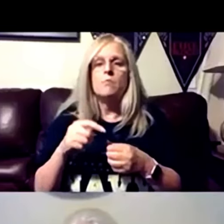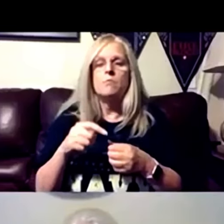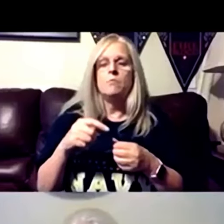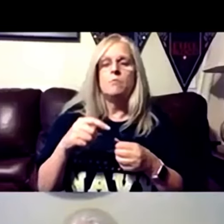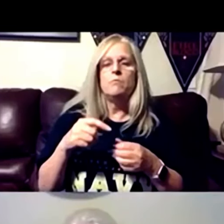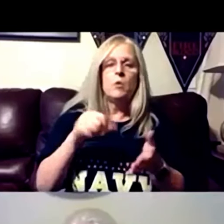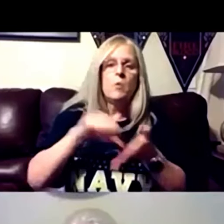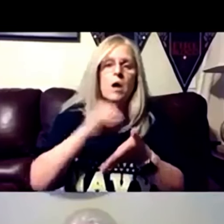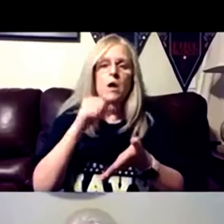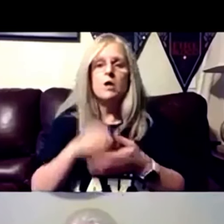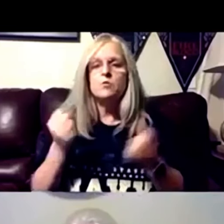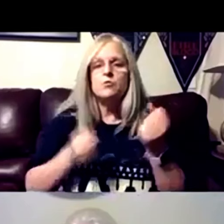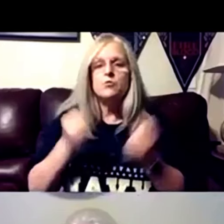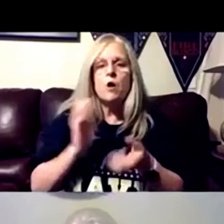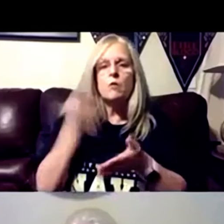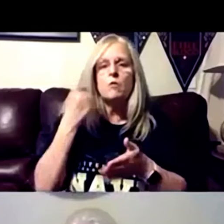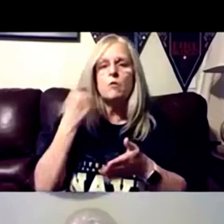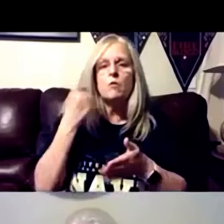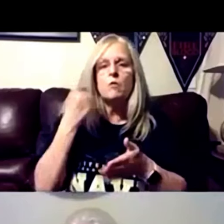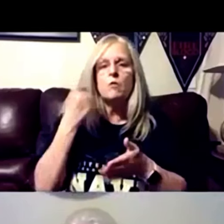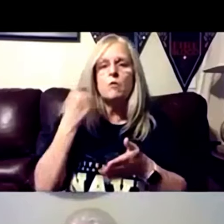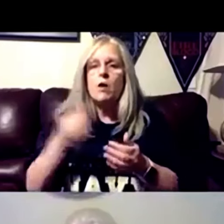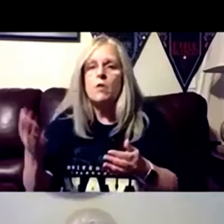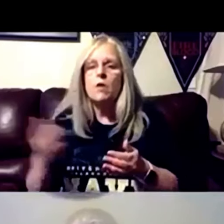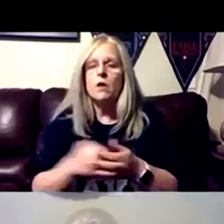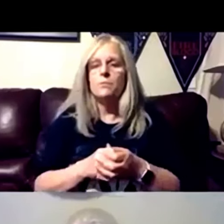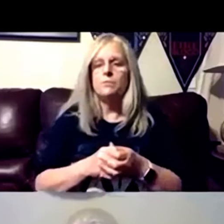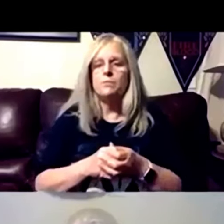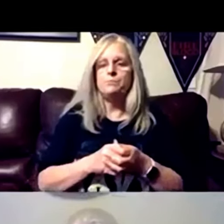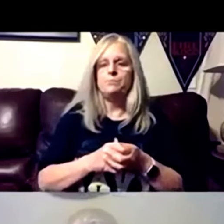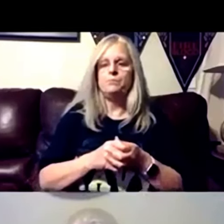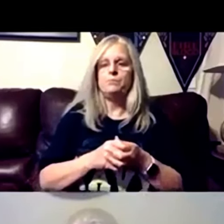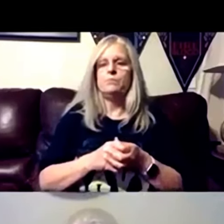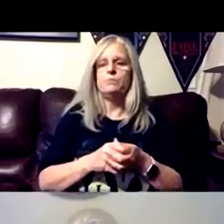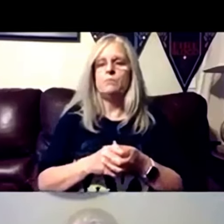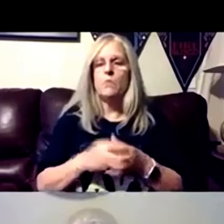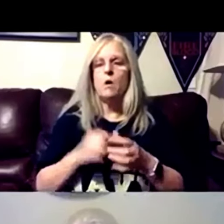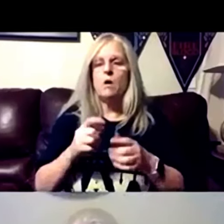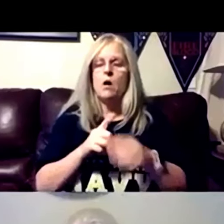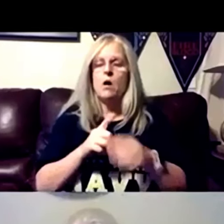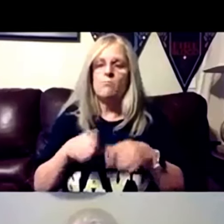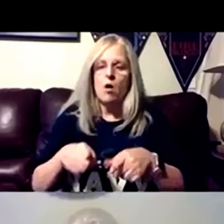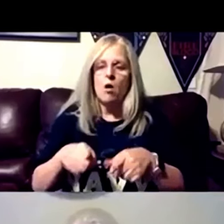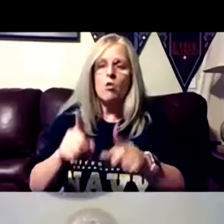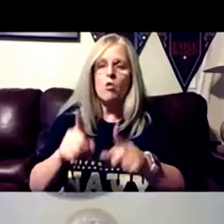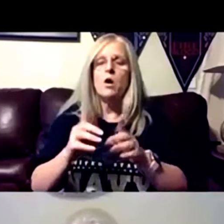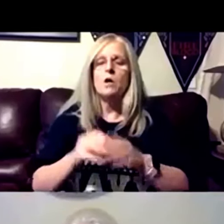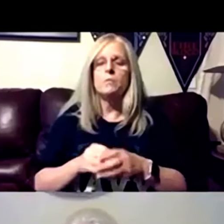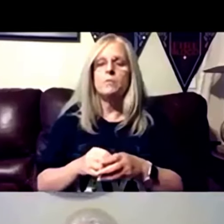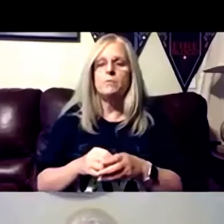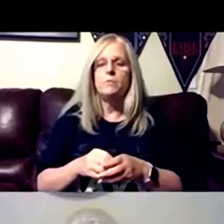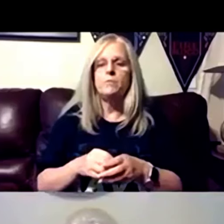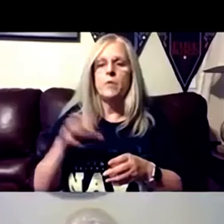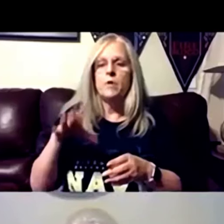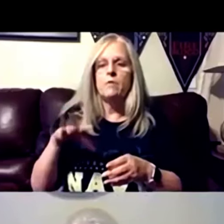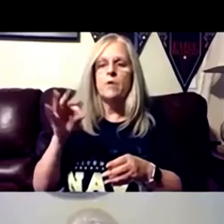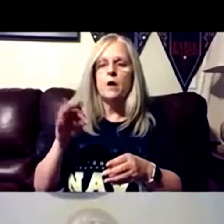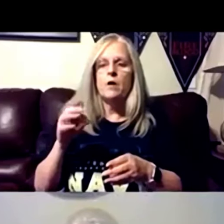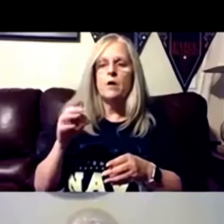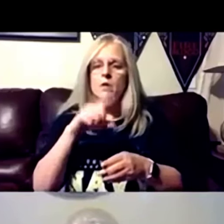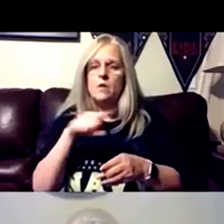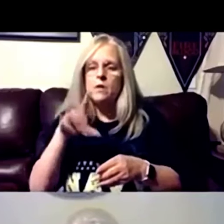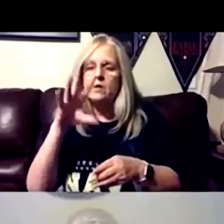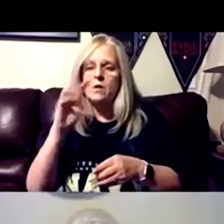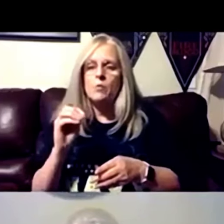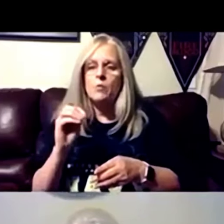we drive traffic for you, like everything, right? And along the way, what we found was that these companies that we're